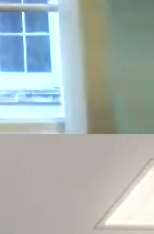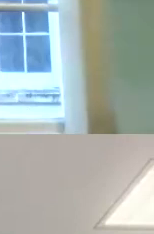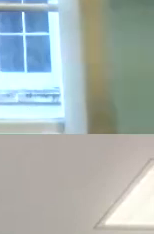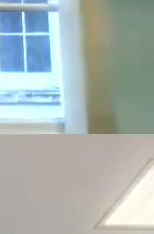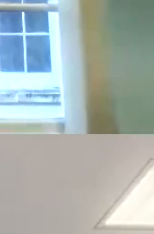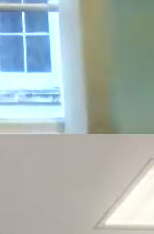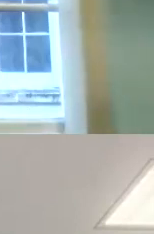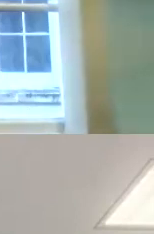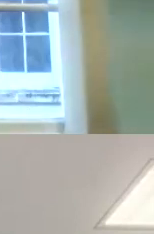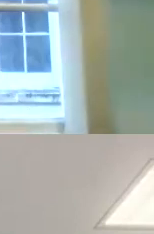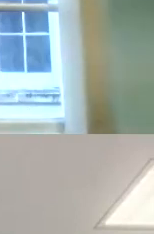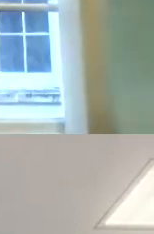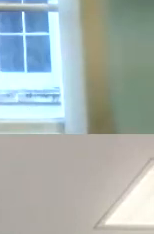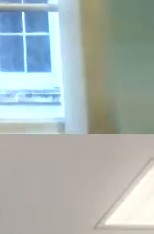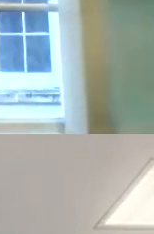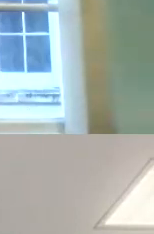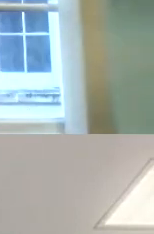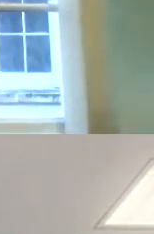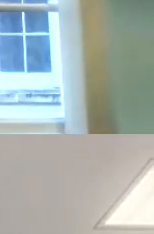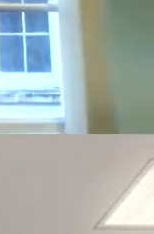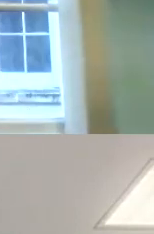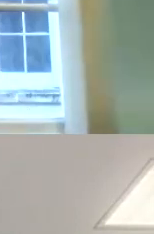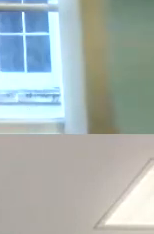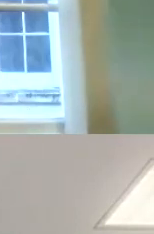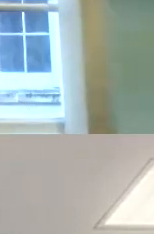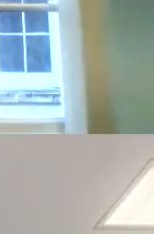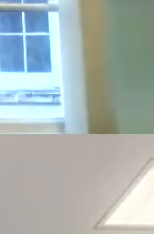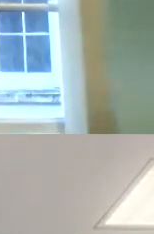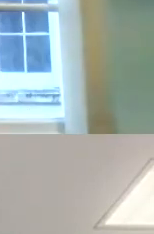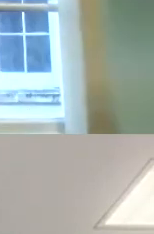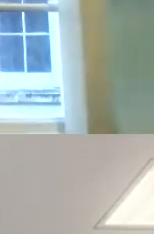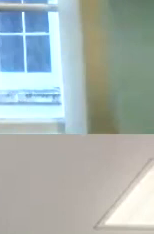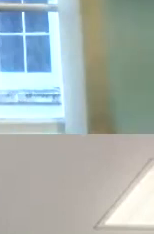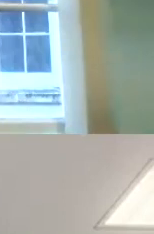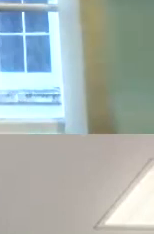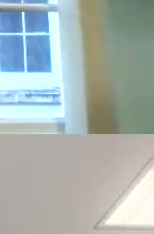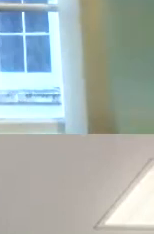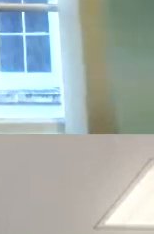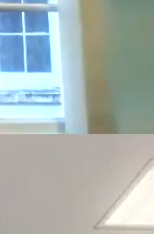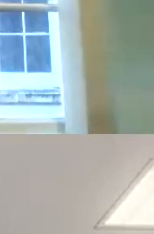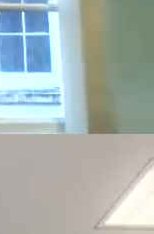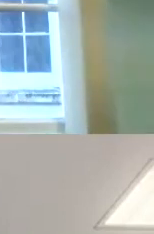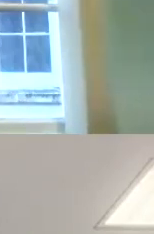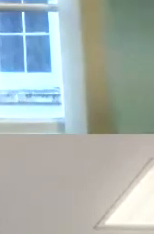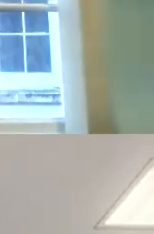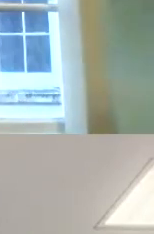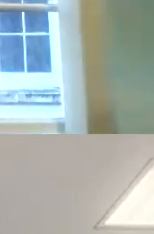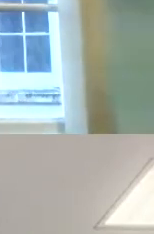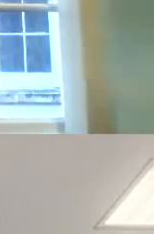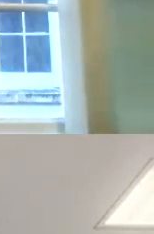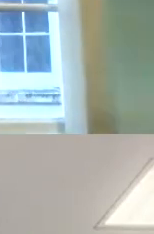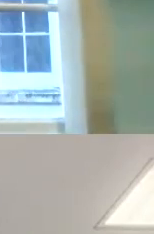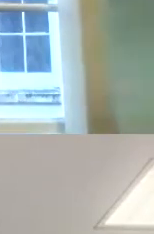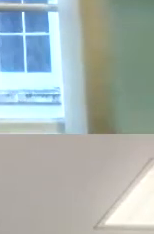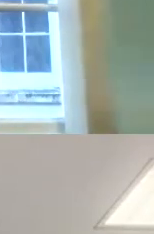as we know, that does gradually decrease with age. However, it is important not to hold on for